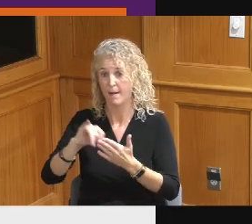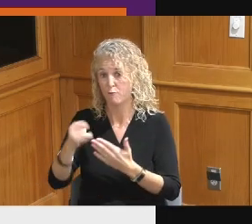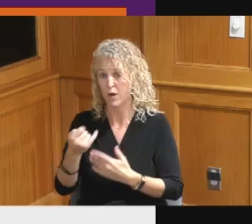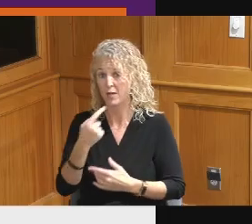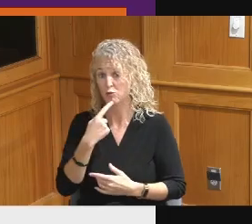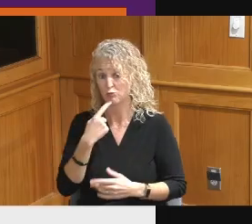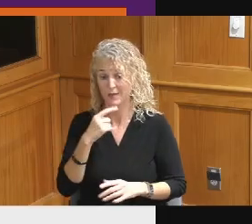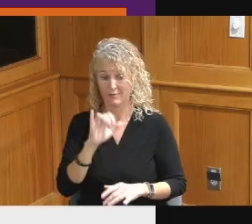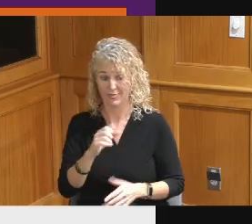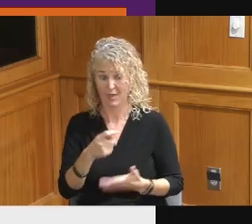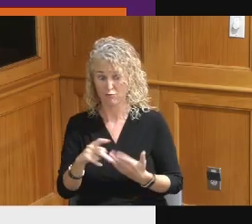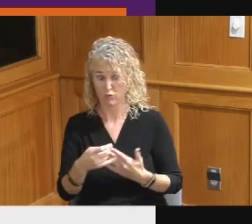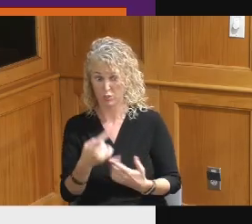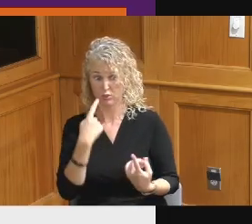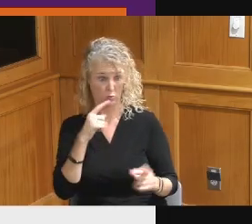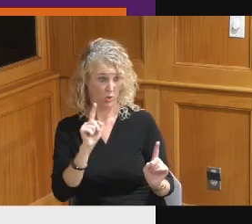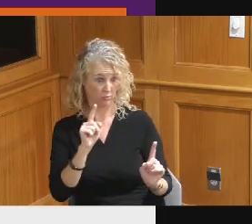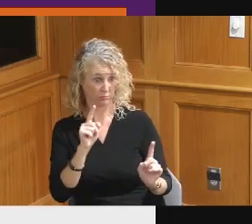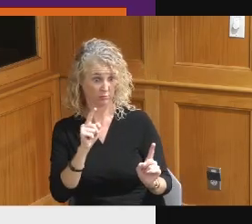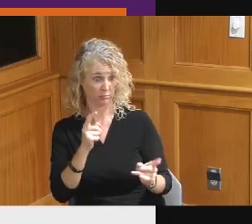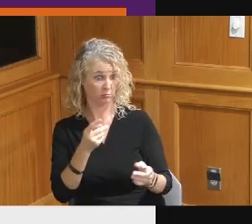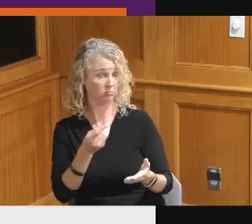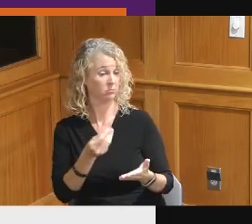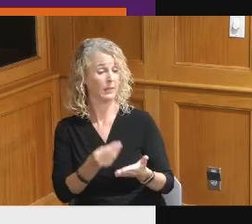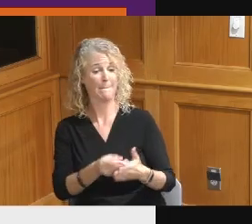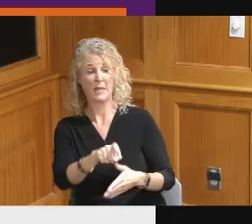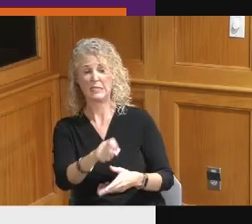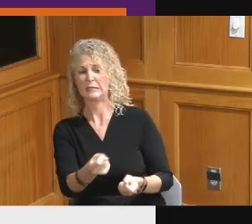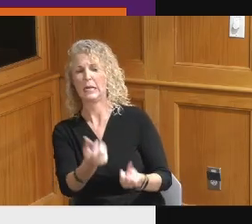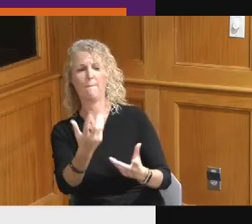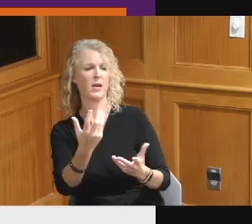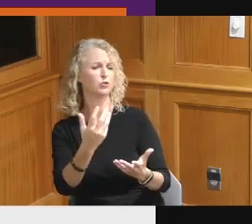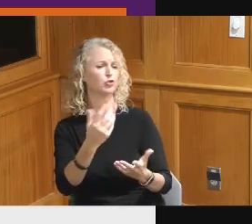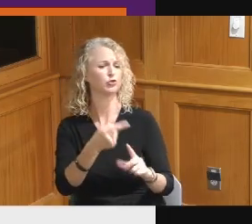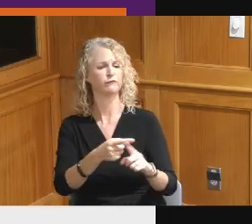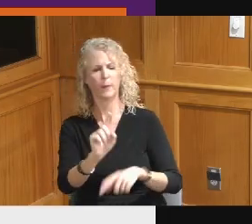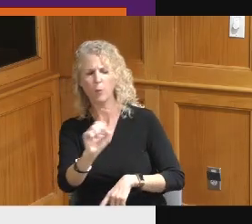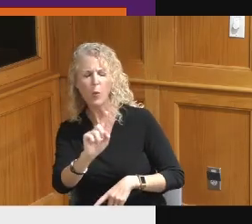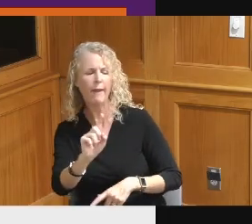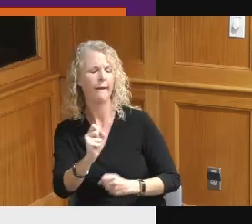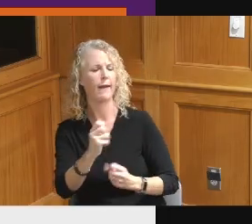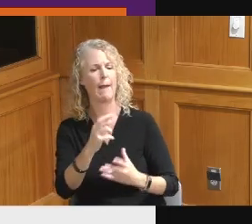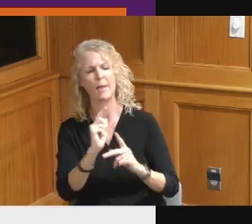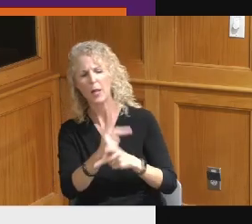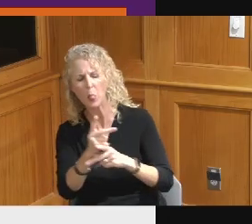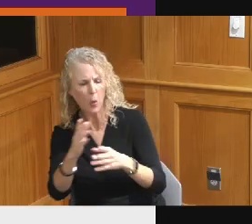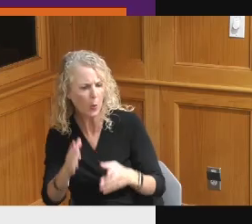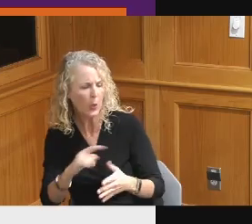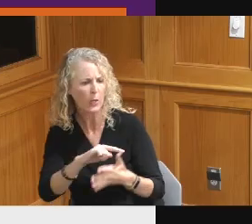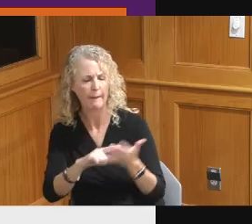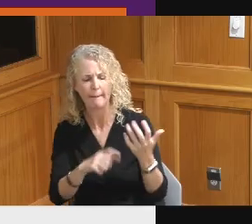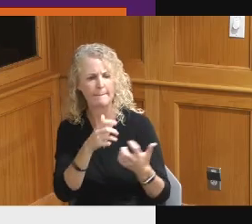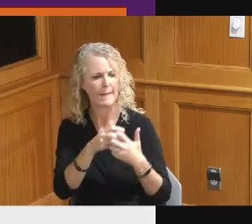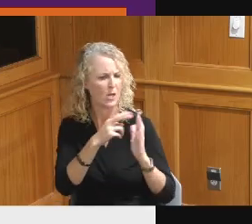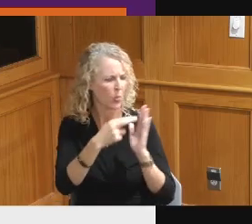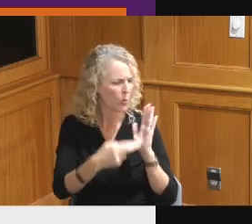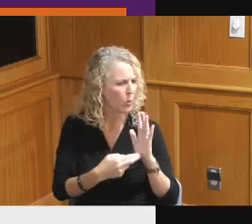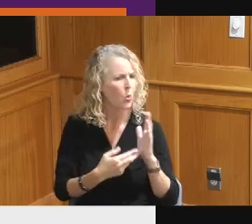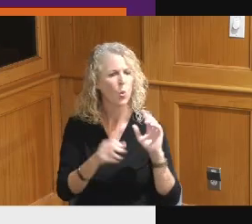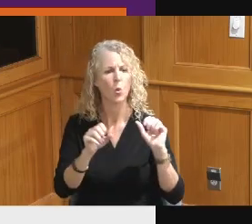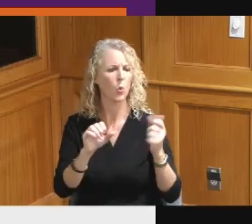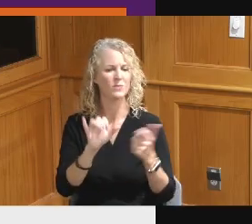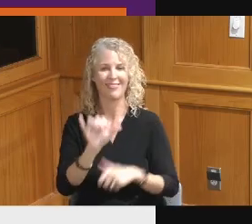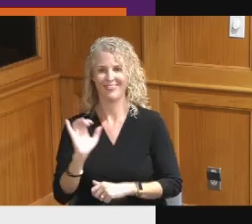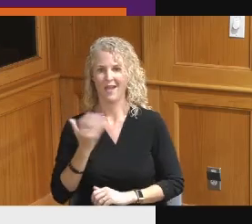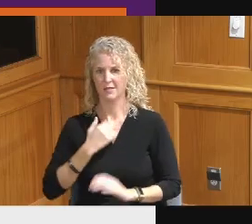project work? What is the financial need? What's the right commitment of sources that are consistent with the rules in our subrecipient